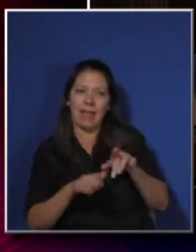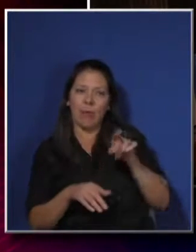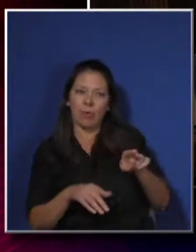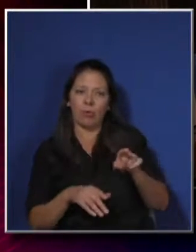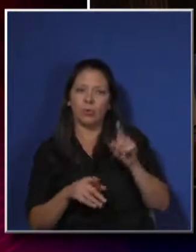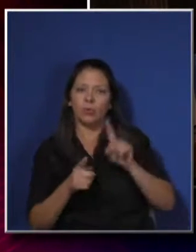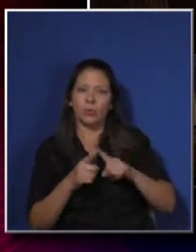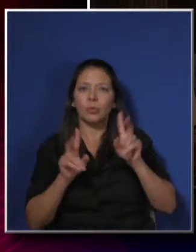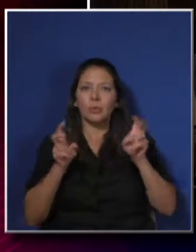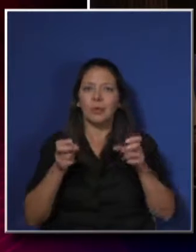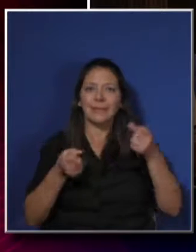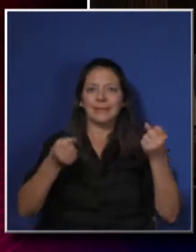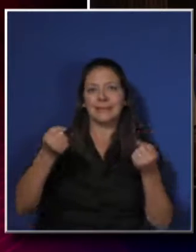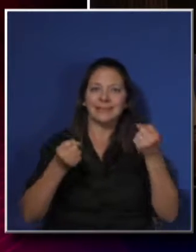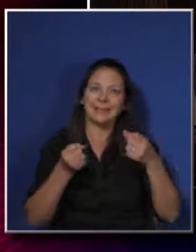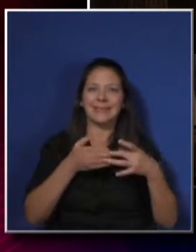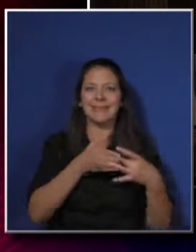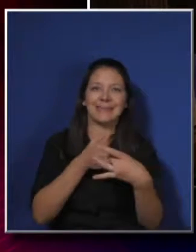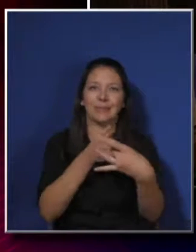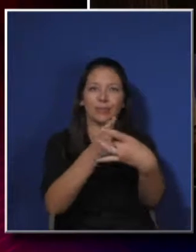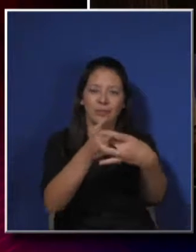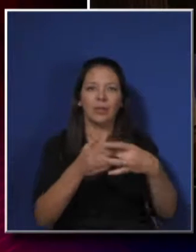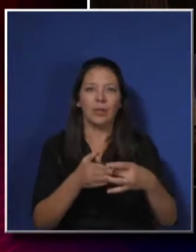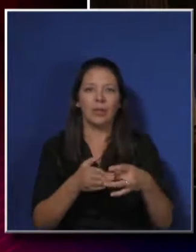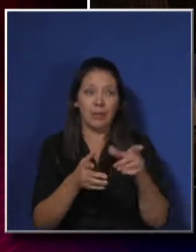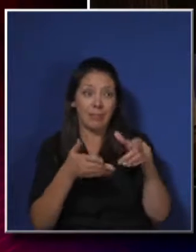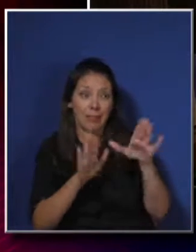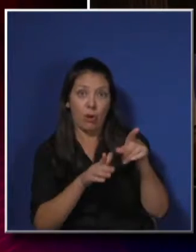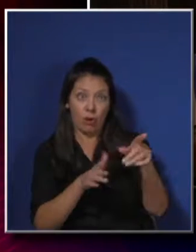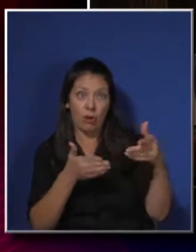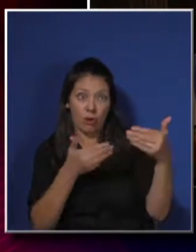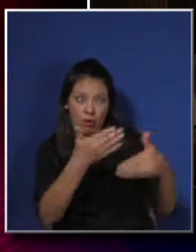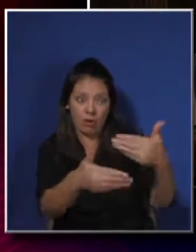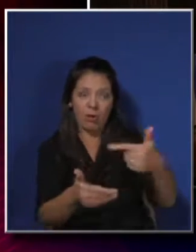ship with our support.